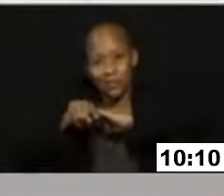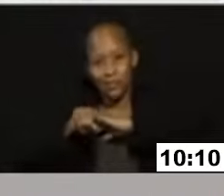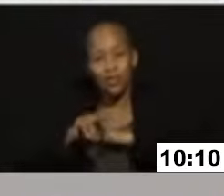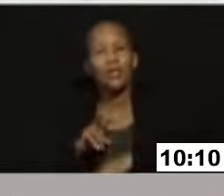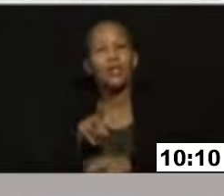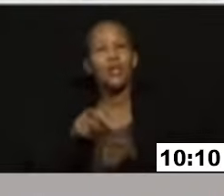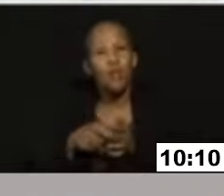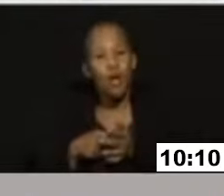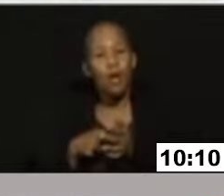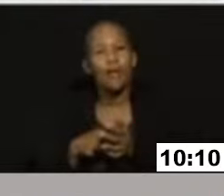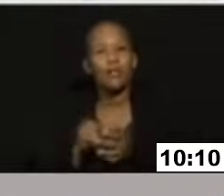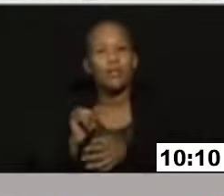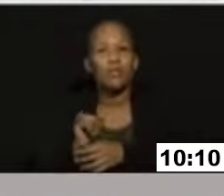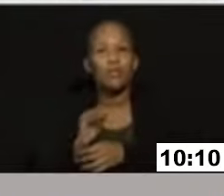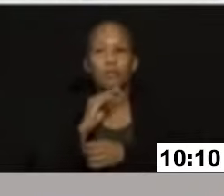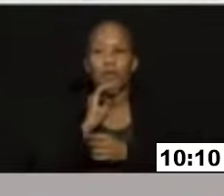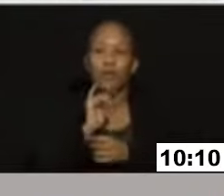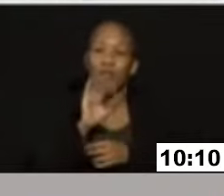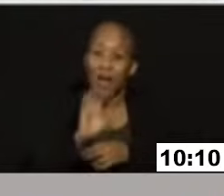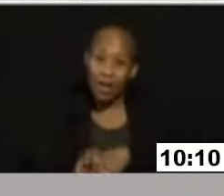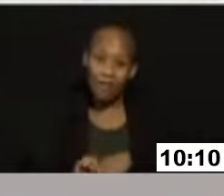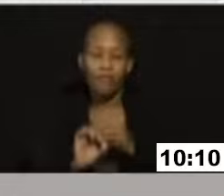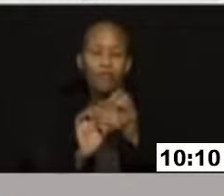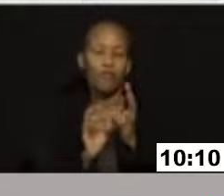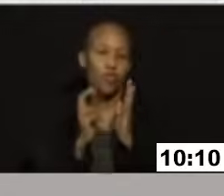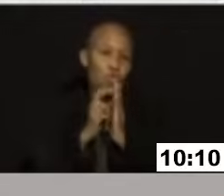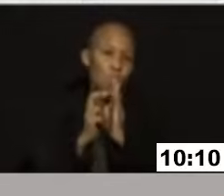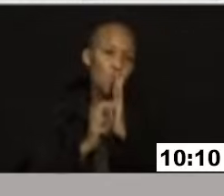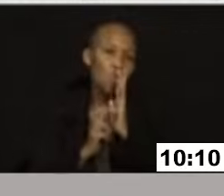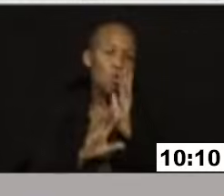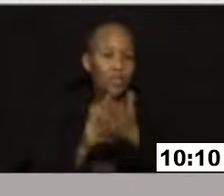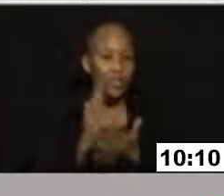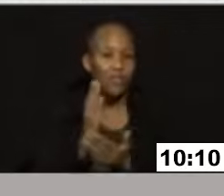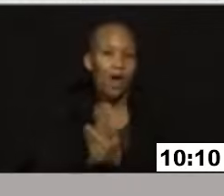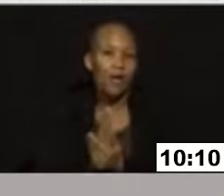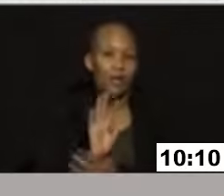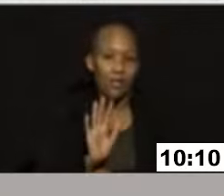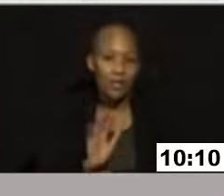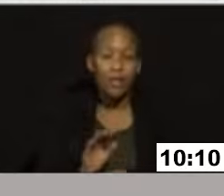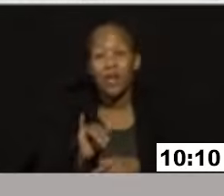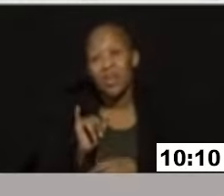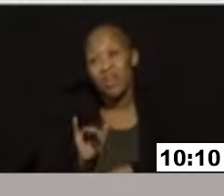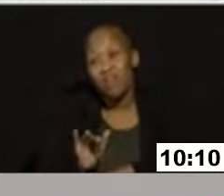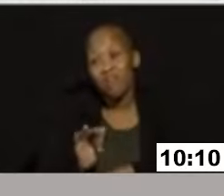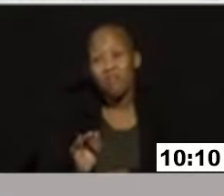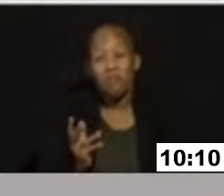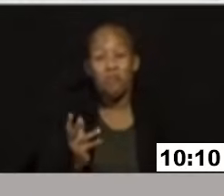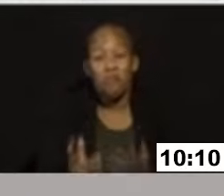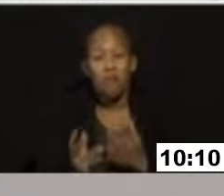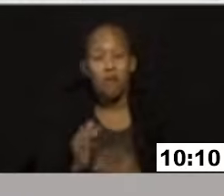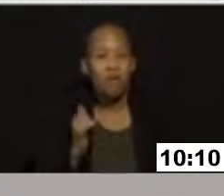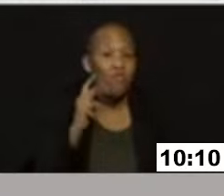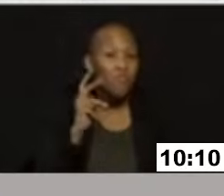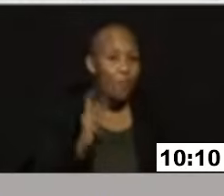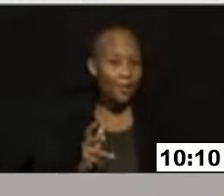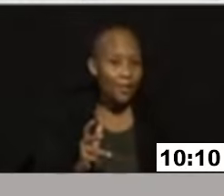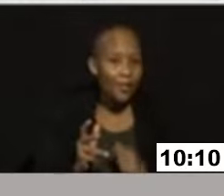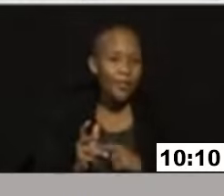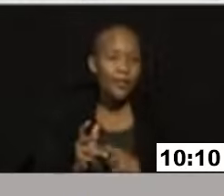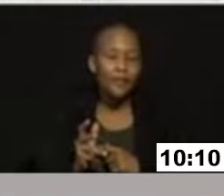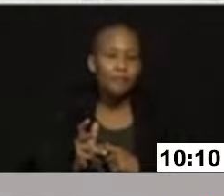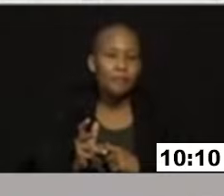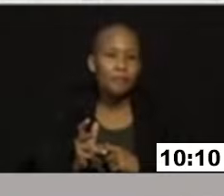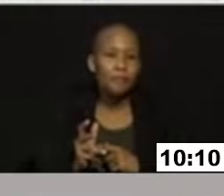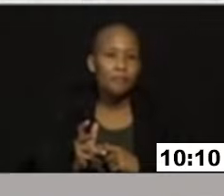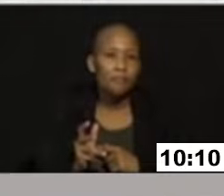call it a jurisdictional fact to the application, if you want. And as lawyers, we often talk in